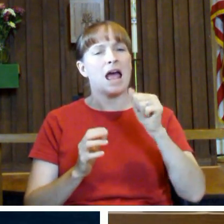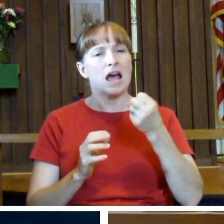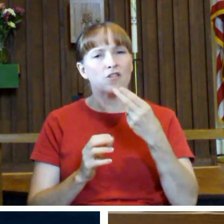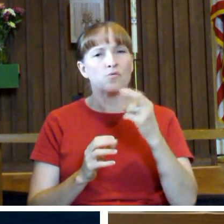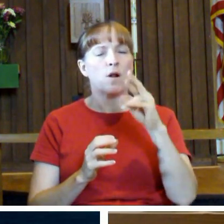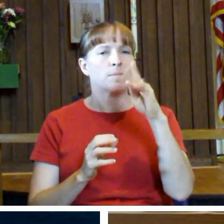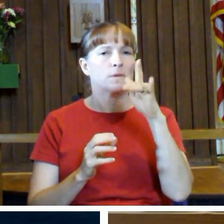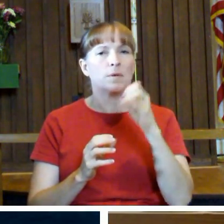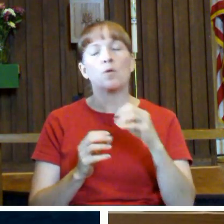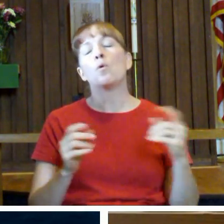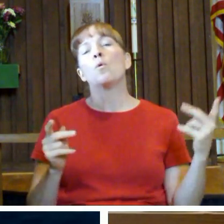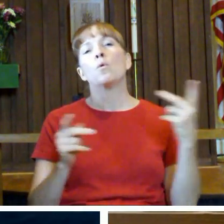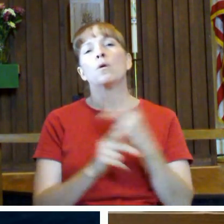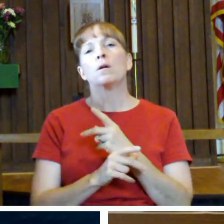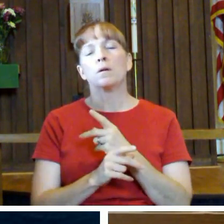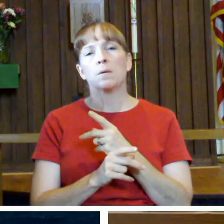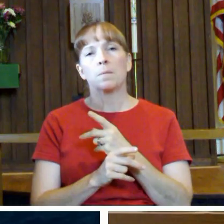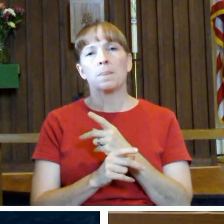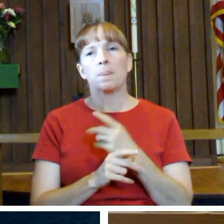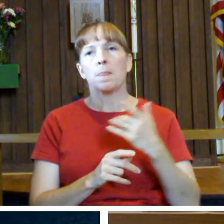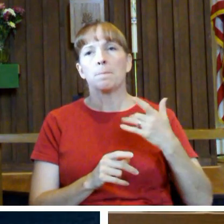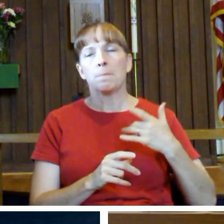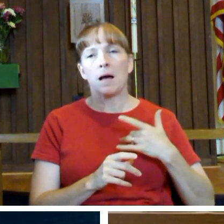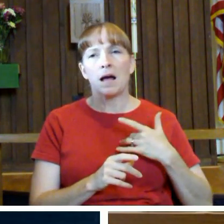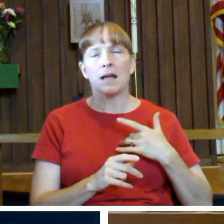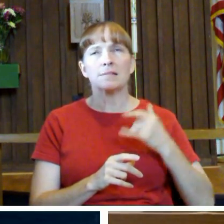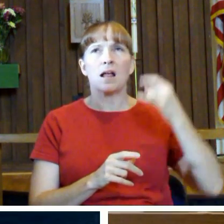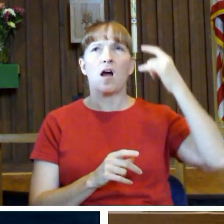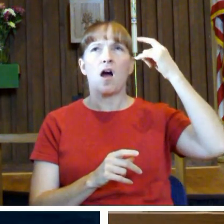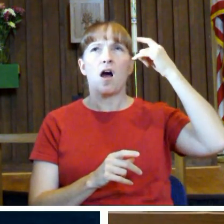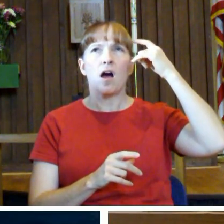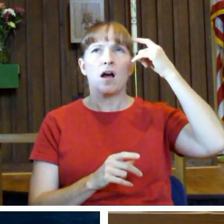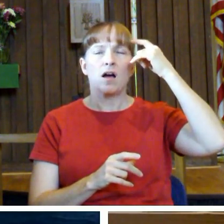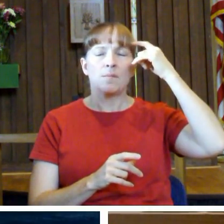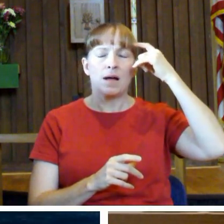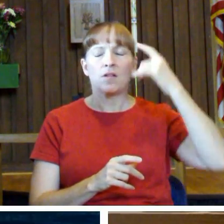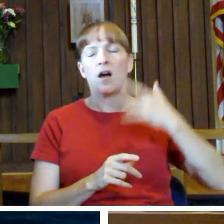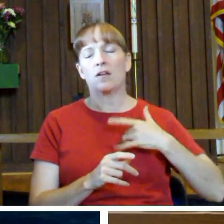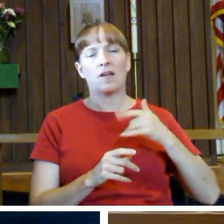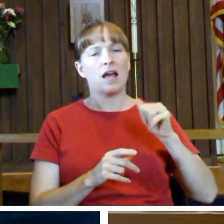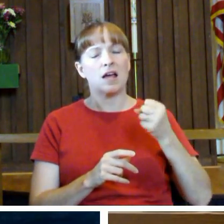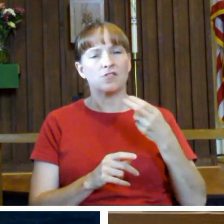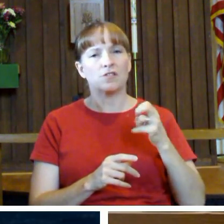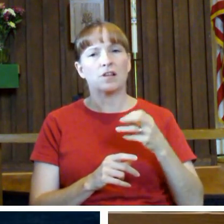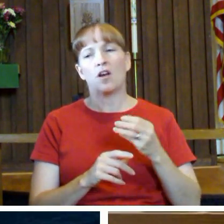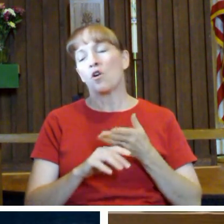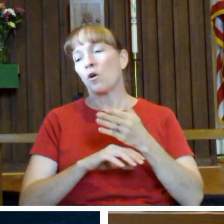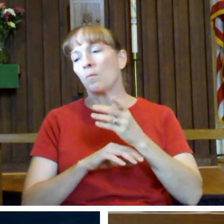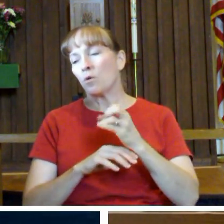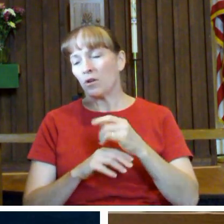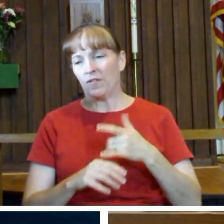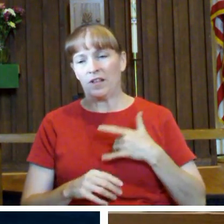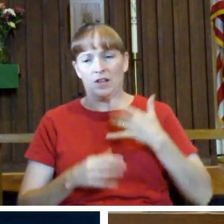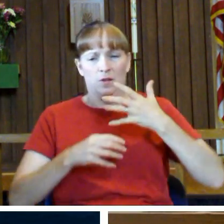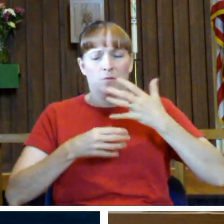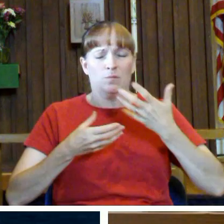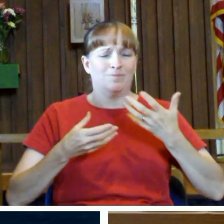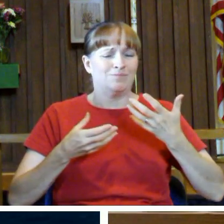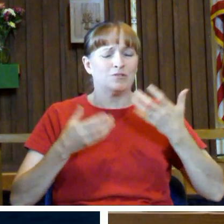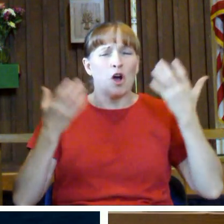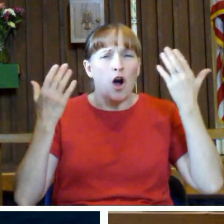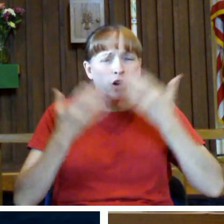more terrifying still, minds and hearts of ashes. Just across the border was to feel the great weight that hung over the